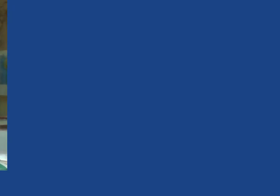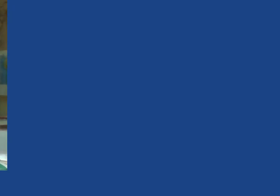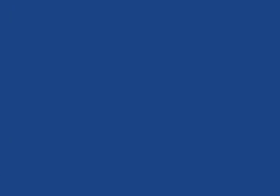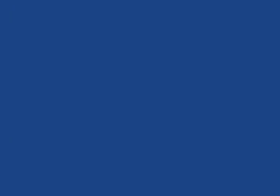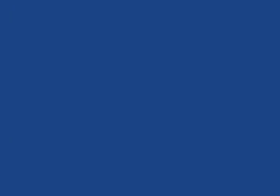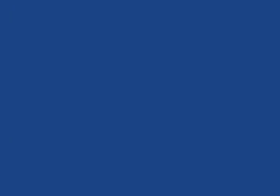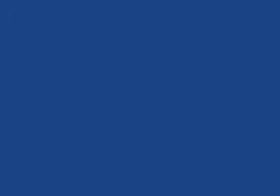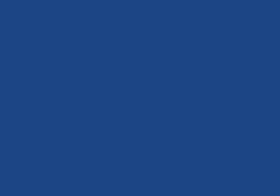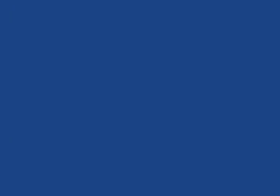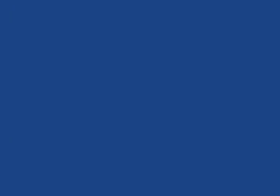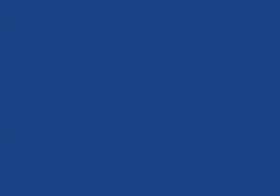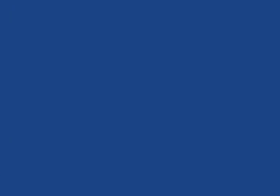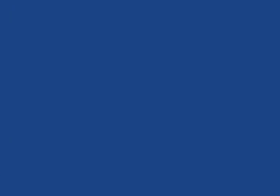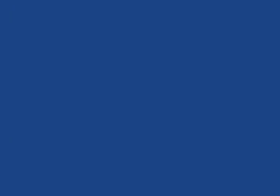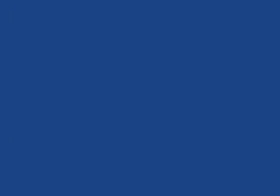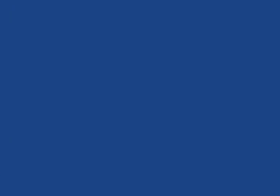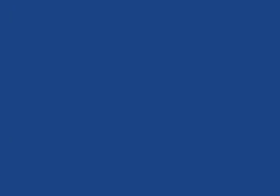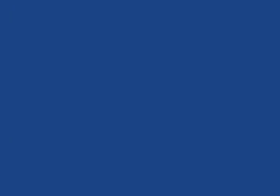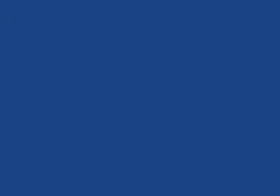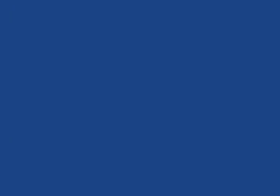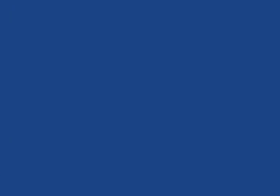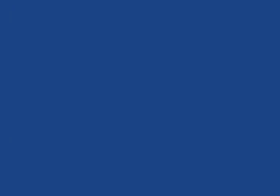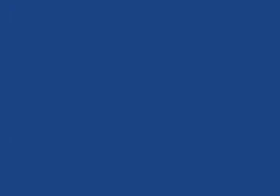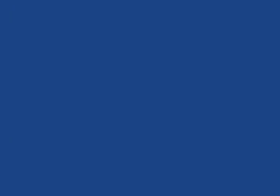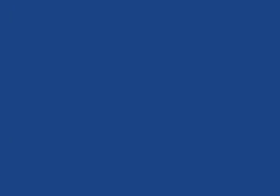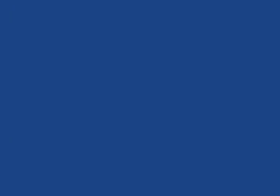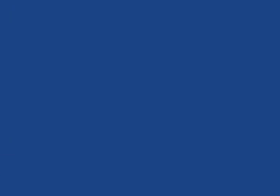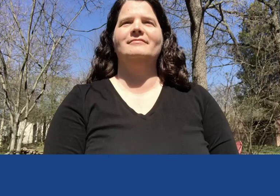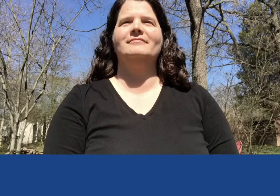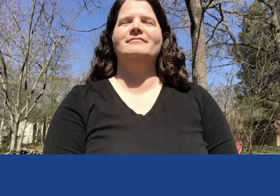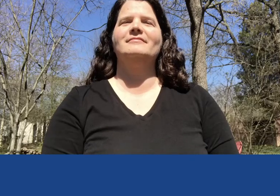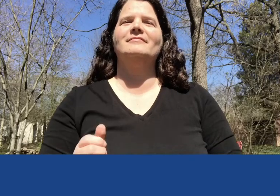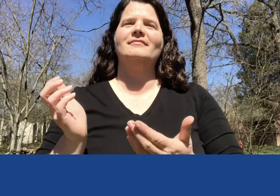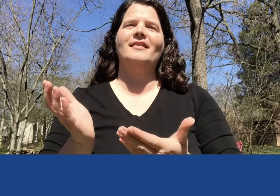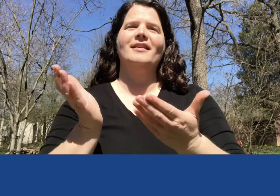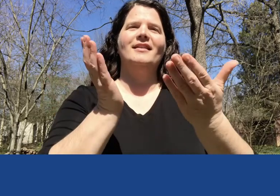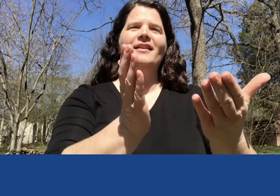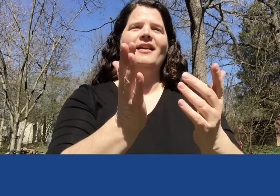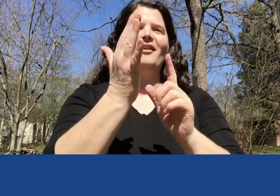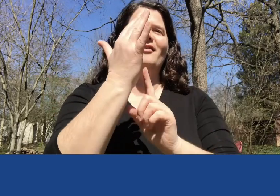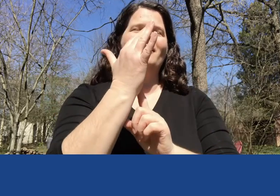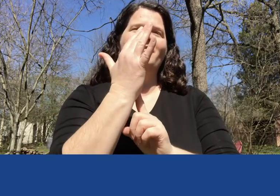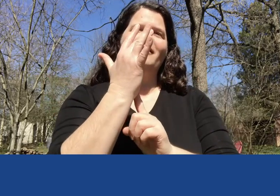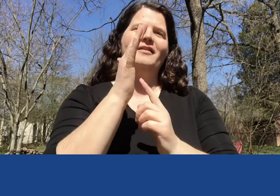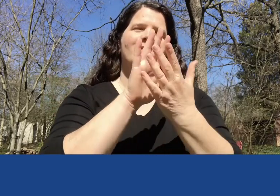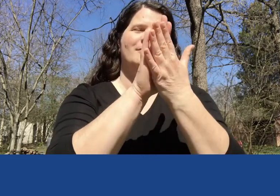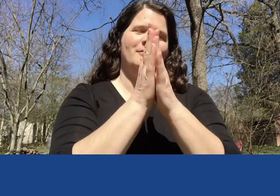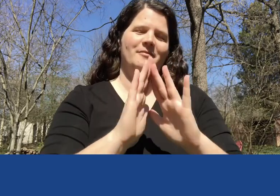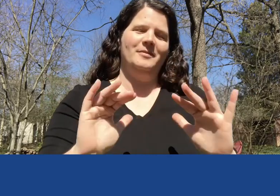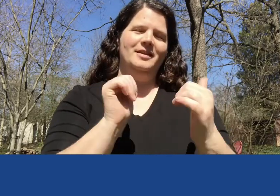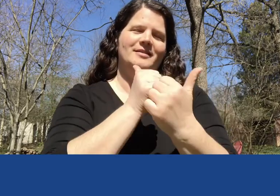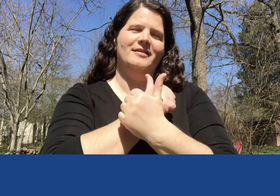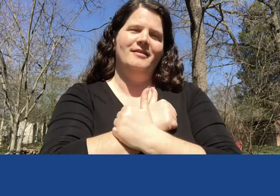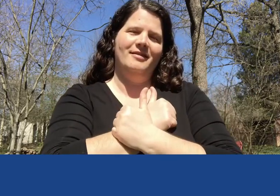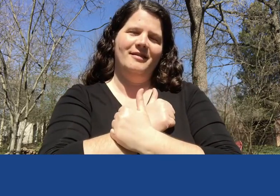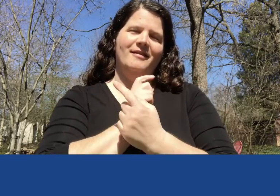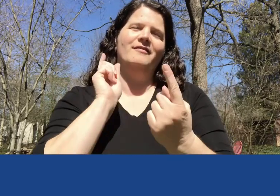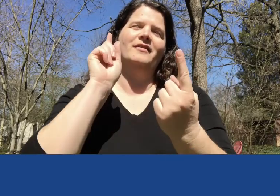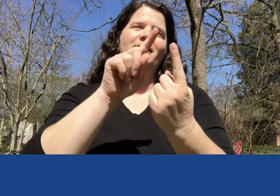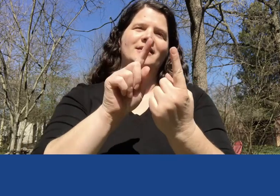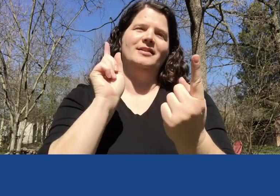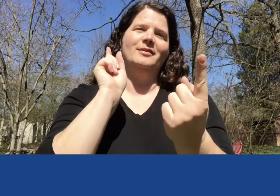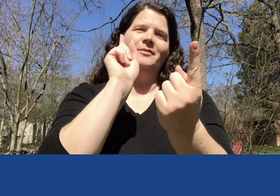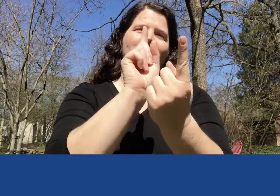Join me in the words of Chalice Extinguishing. Carry the flame of peace and